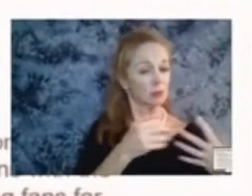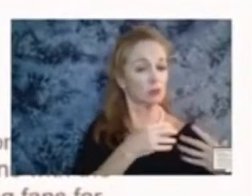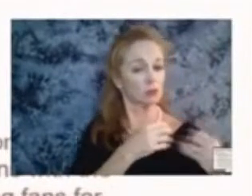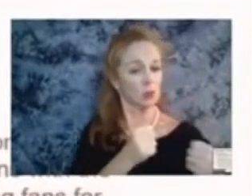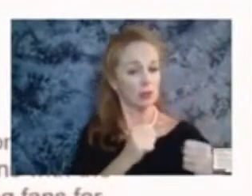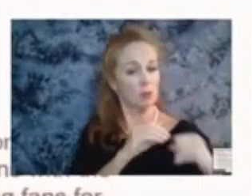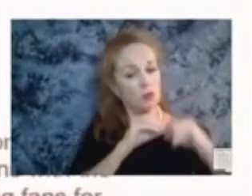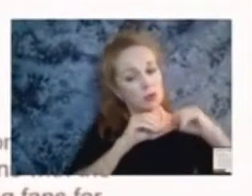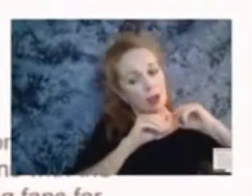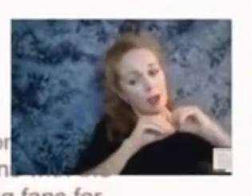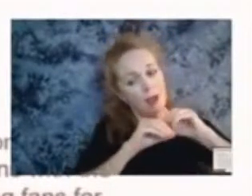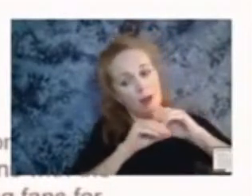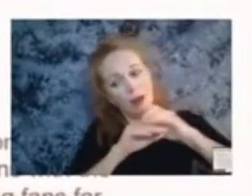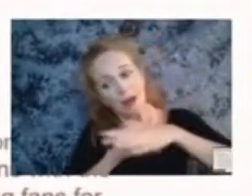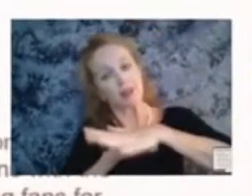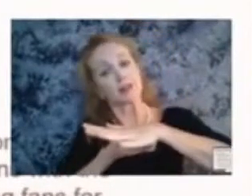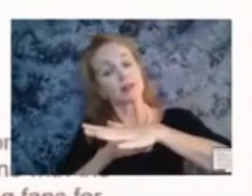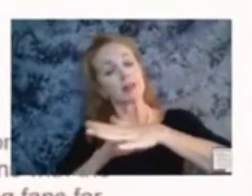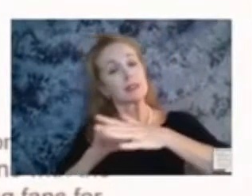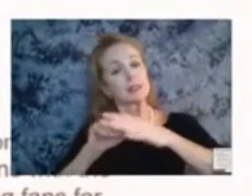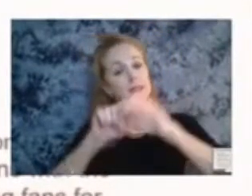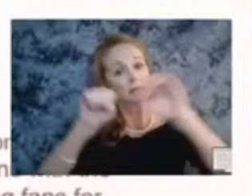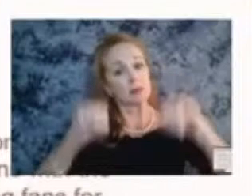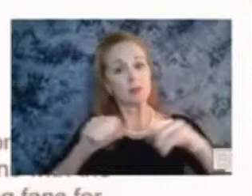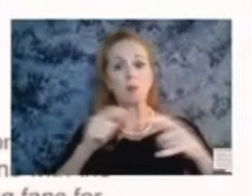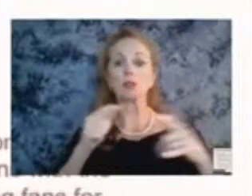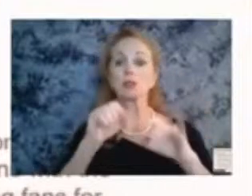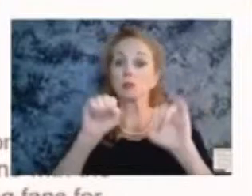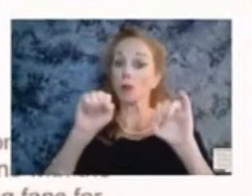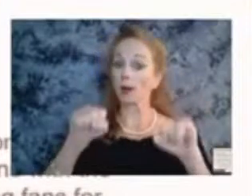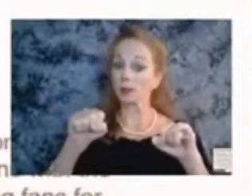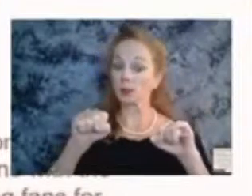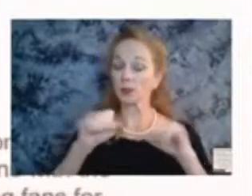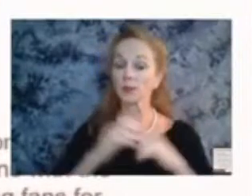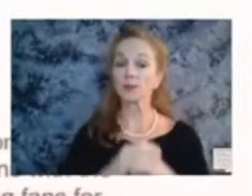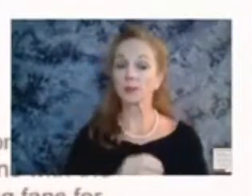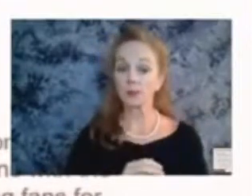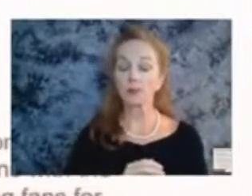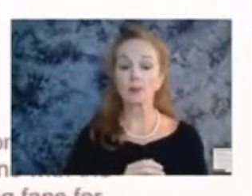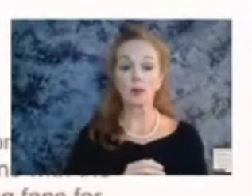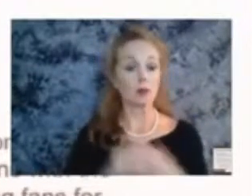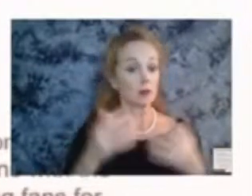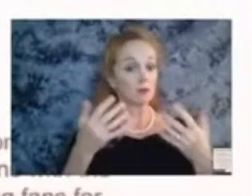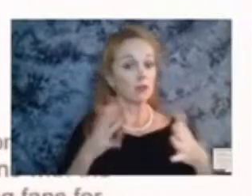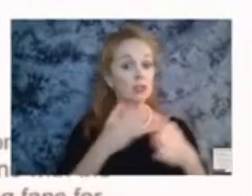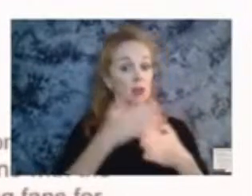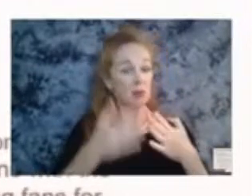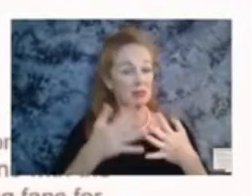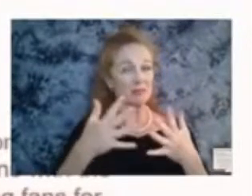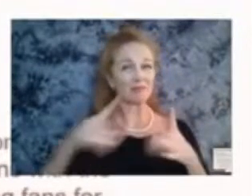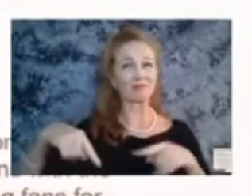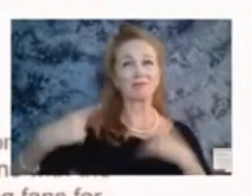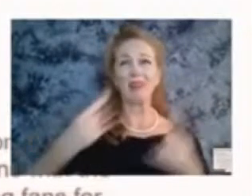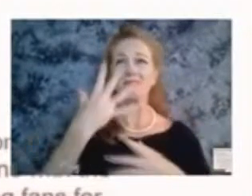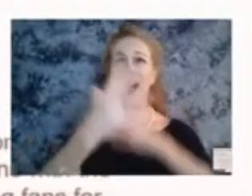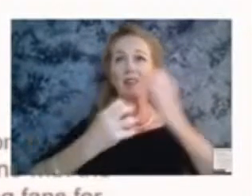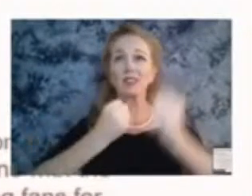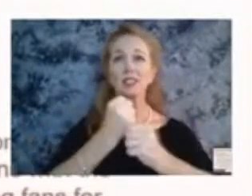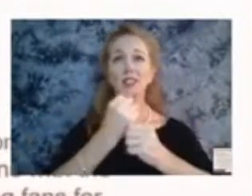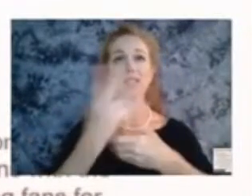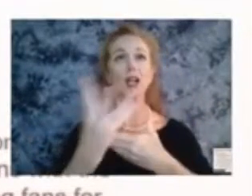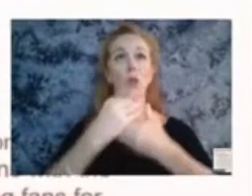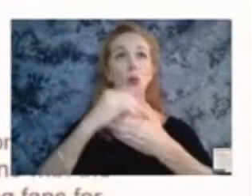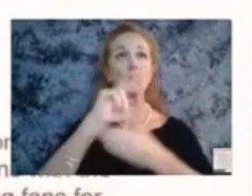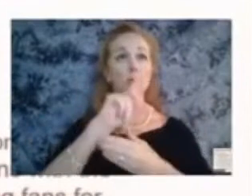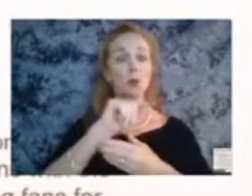system as much as possible. So these are, we have completed in 5 years, including 2020, we